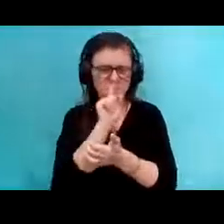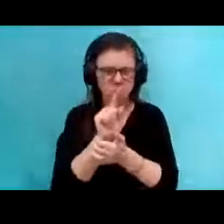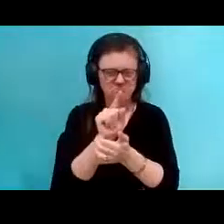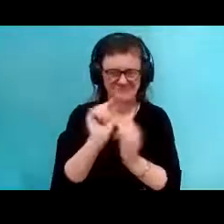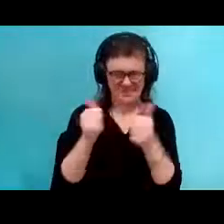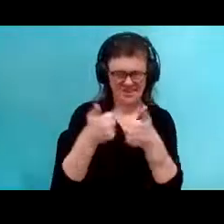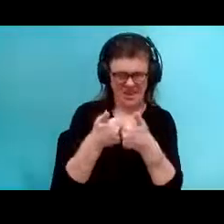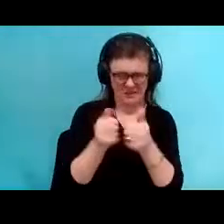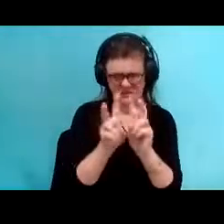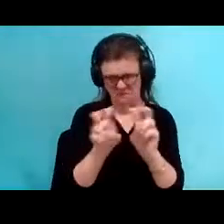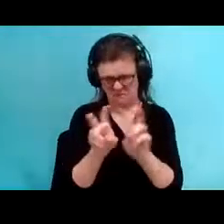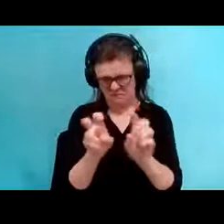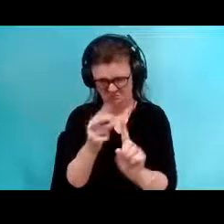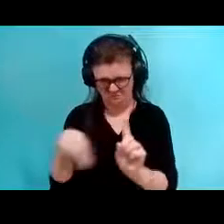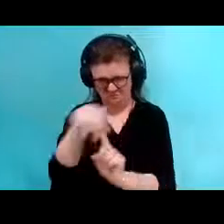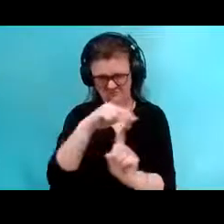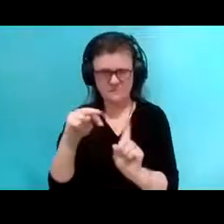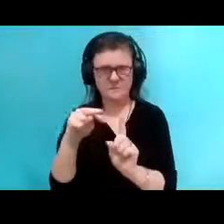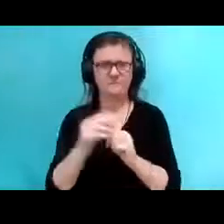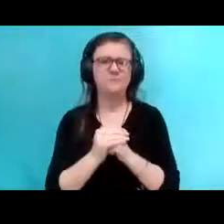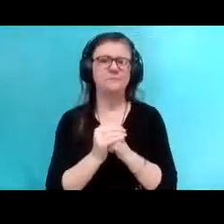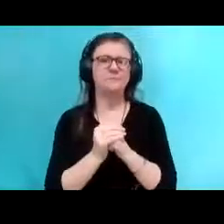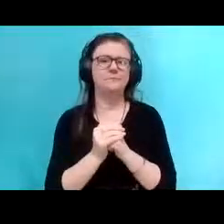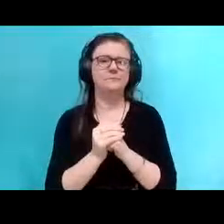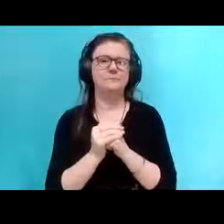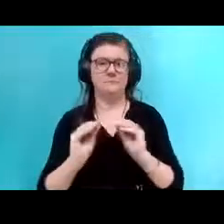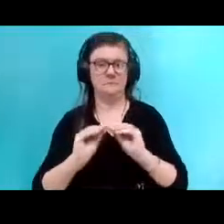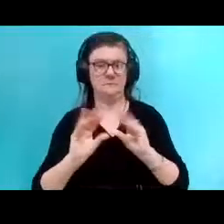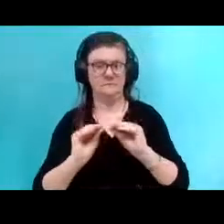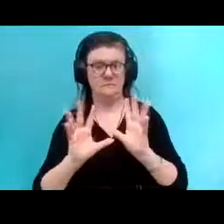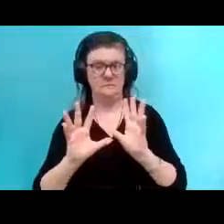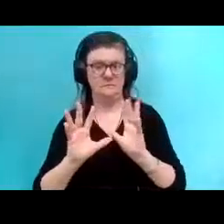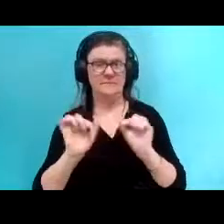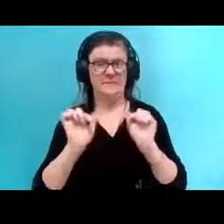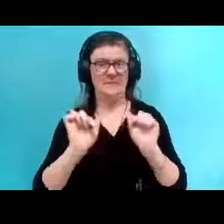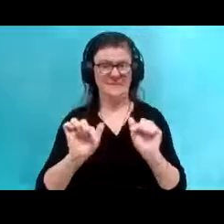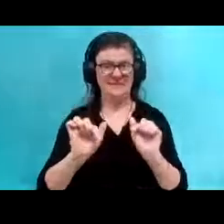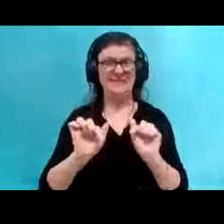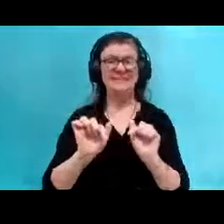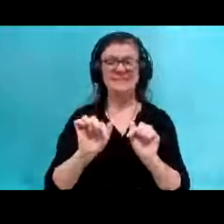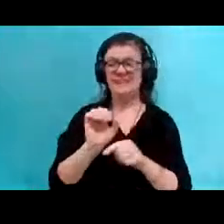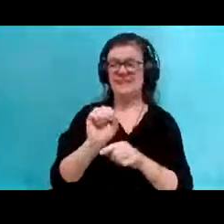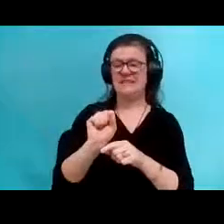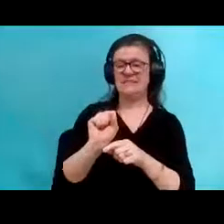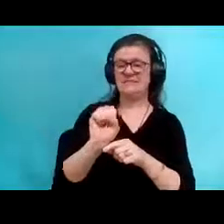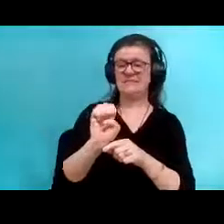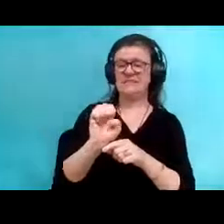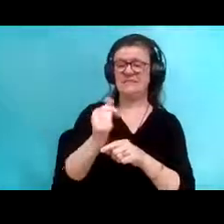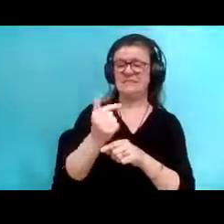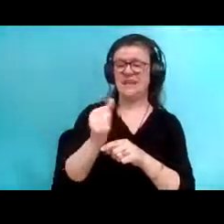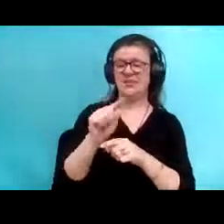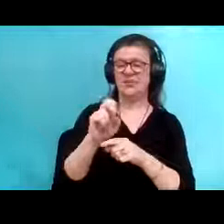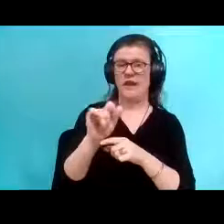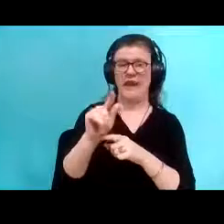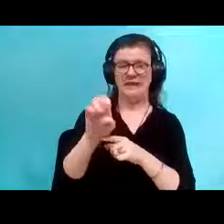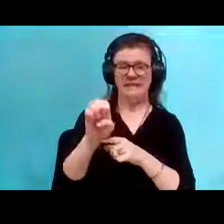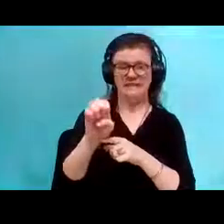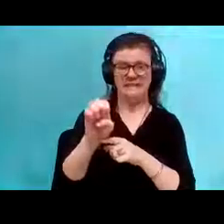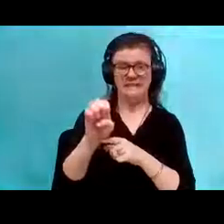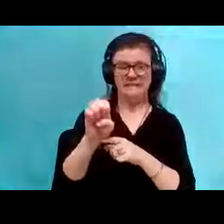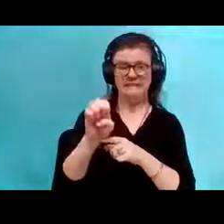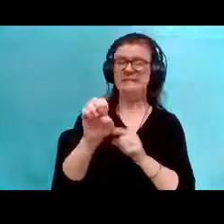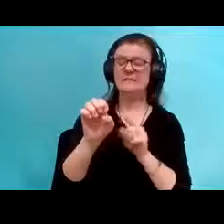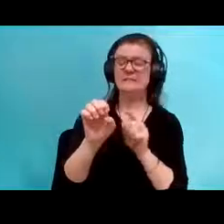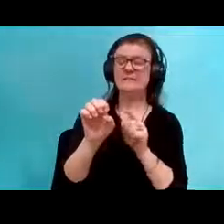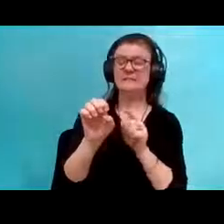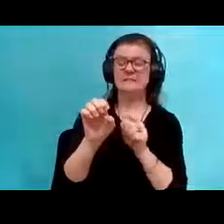we face and lessons we are learning. Just to clarify, disaggregated data means breaking it down information into smaller subpopulations, for instance, breaking down